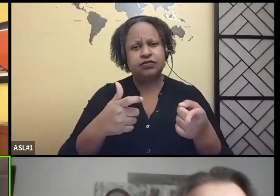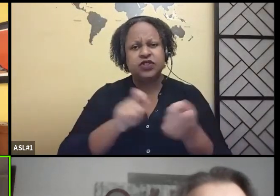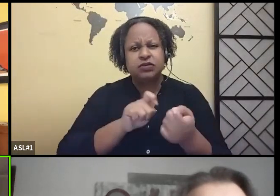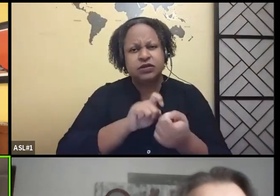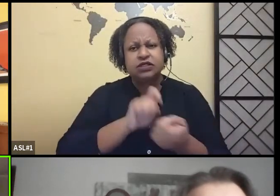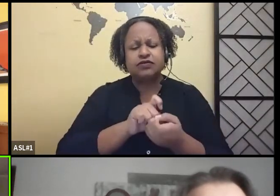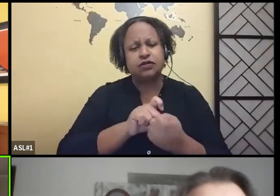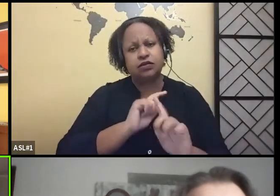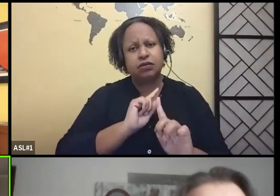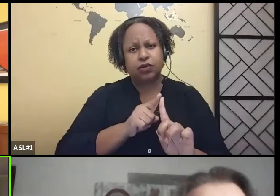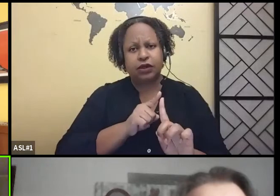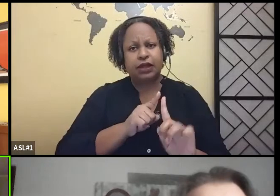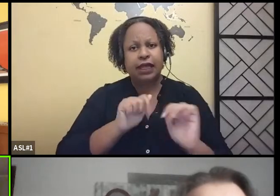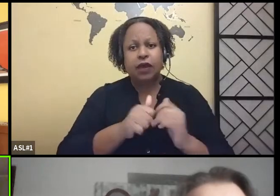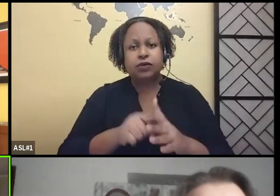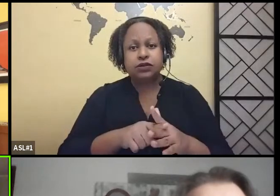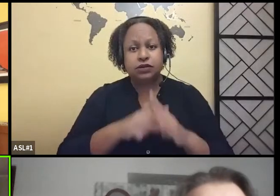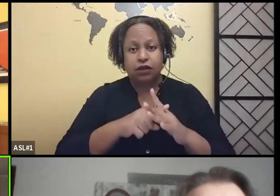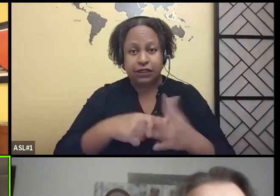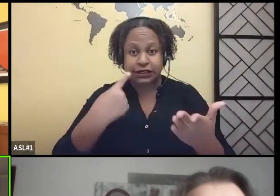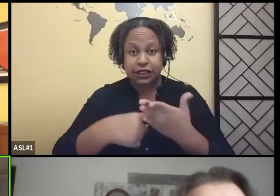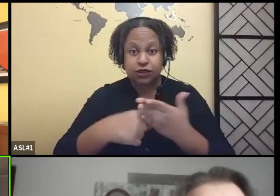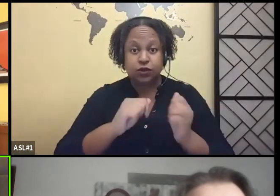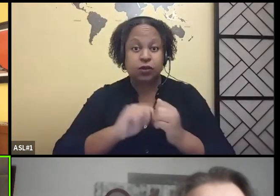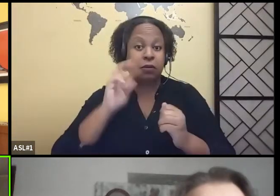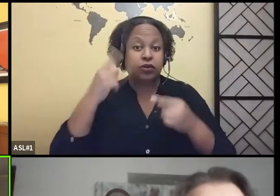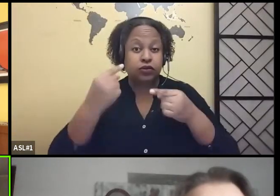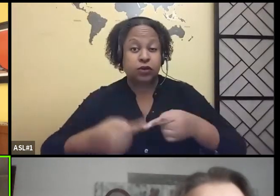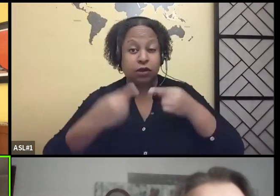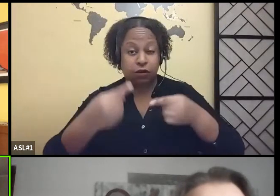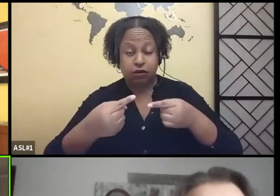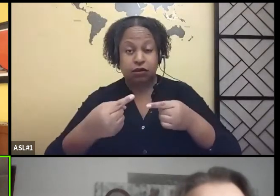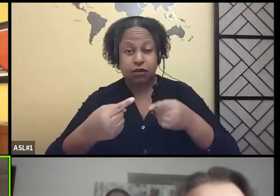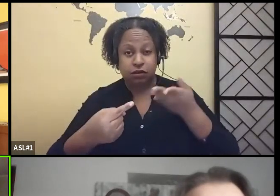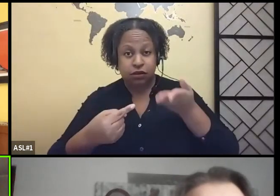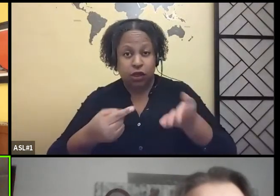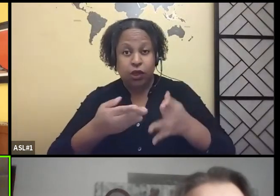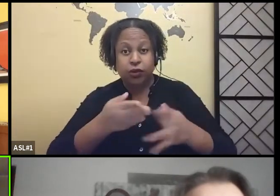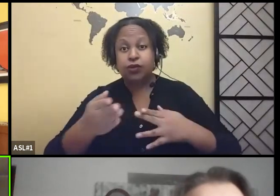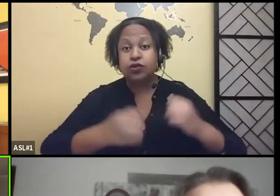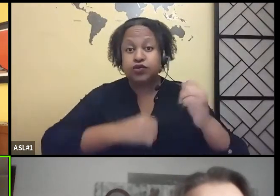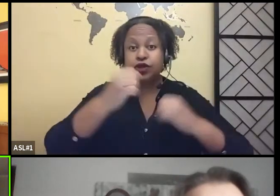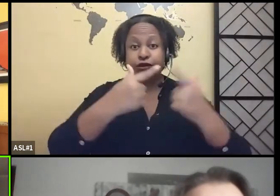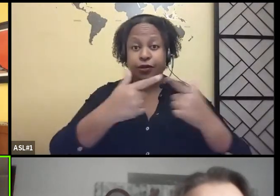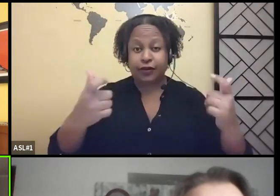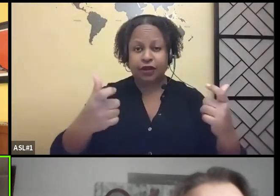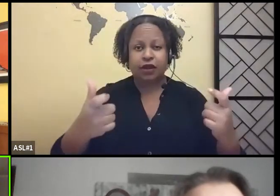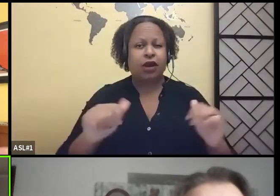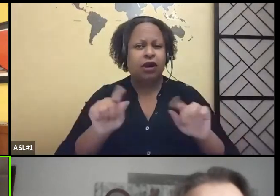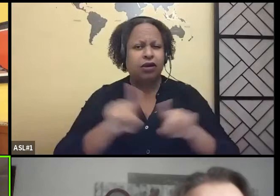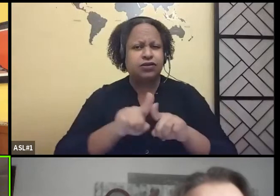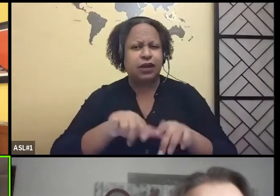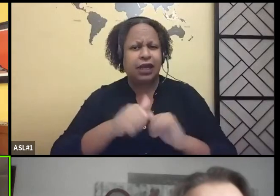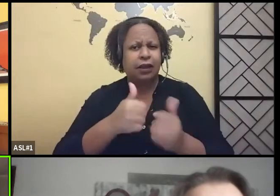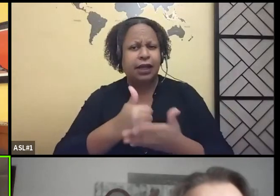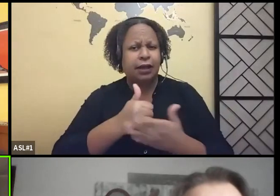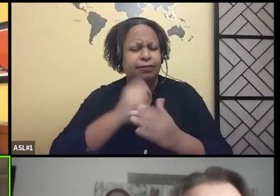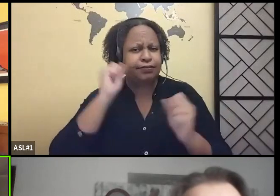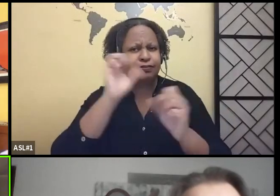entry into political struggle, but also in terms of sort of thinking otherwise about a world we want to live in.